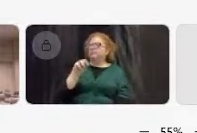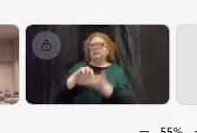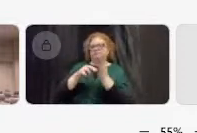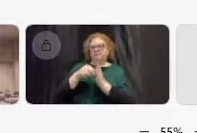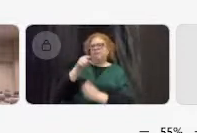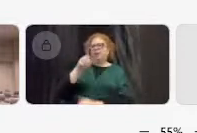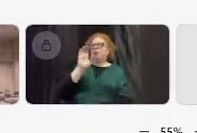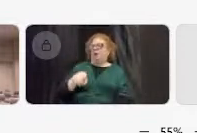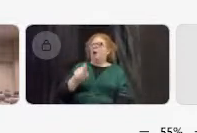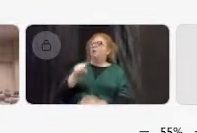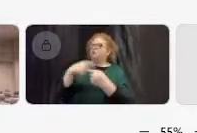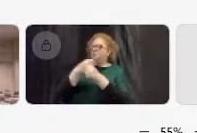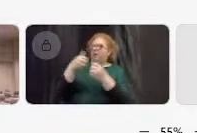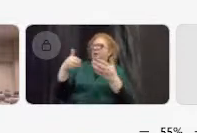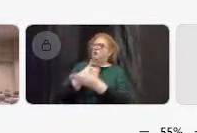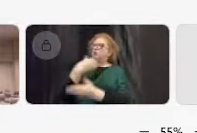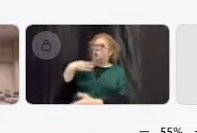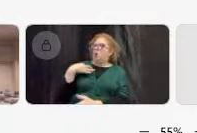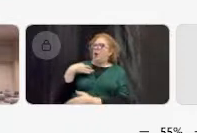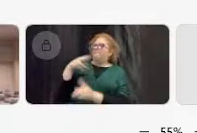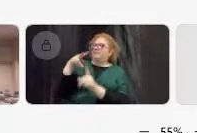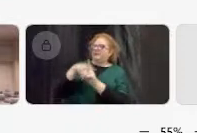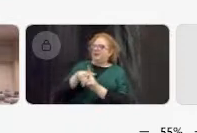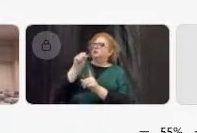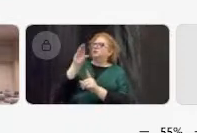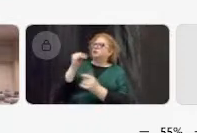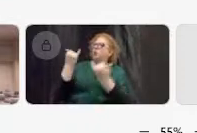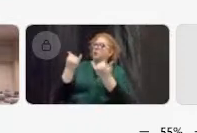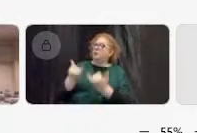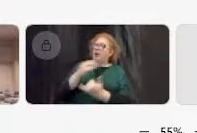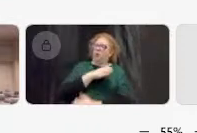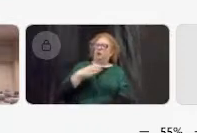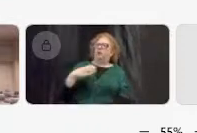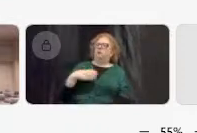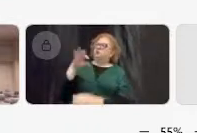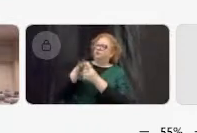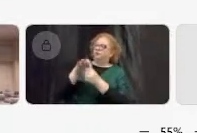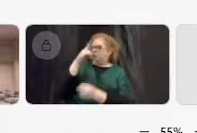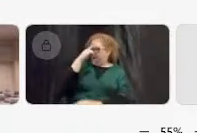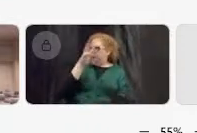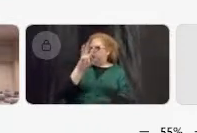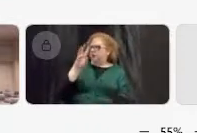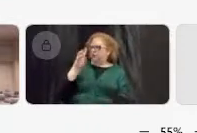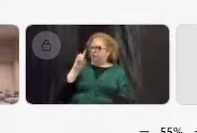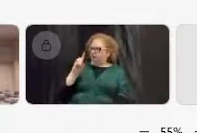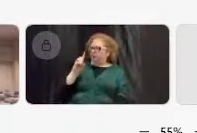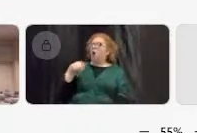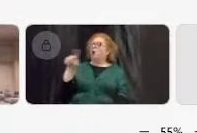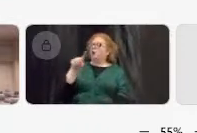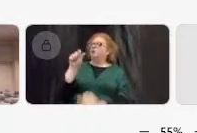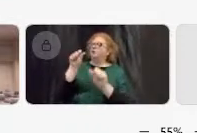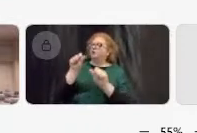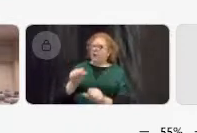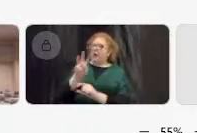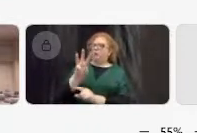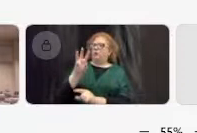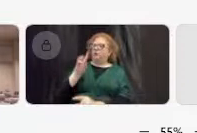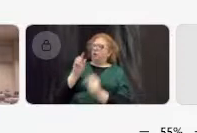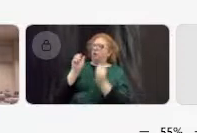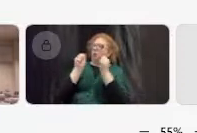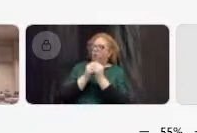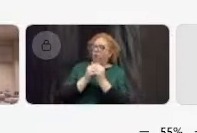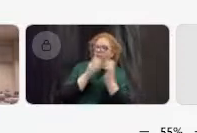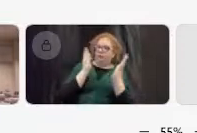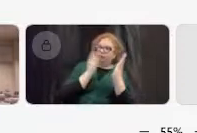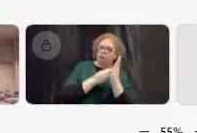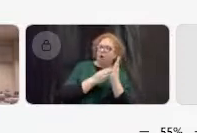application, so the commission will have to vote for withdrawal. And then you can choose to withdraw with or without prejudice.